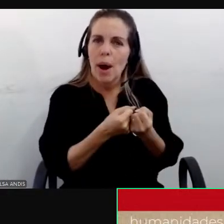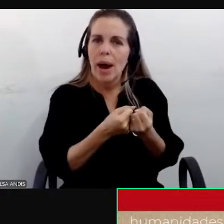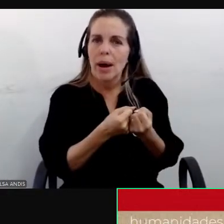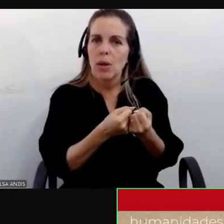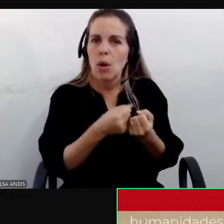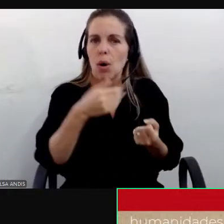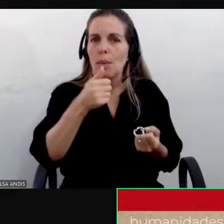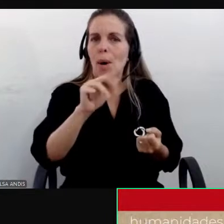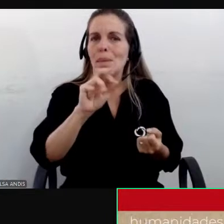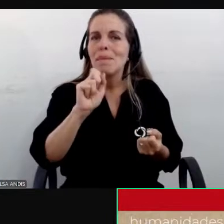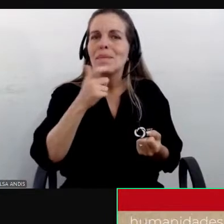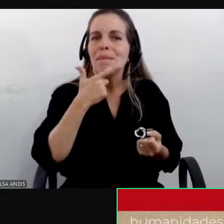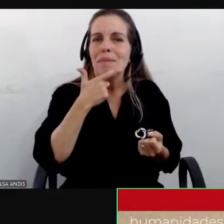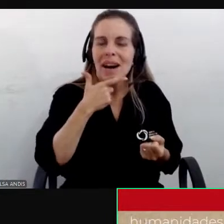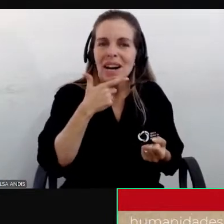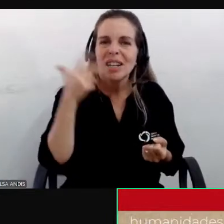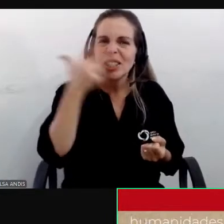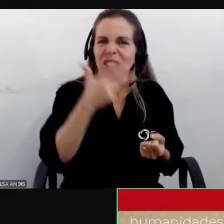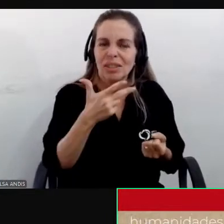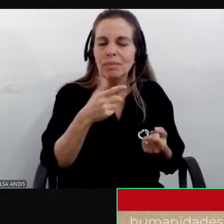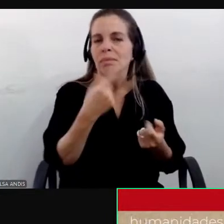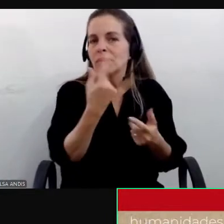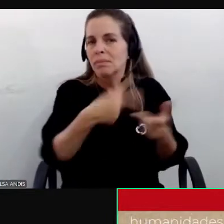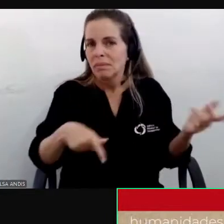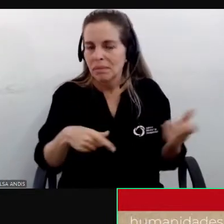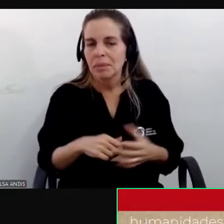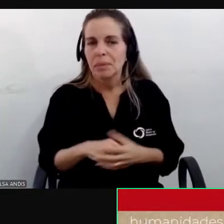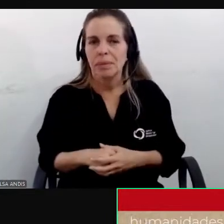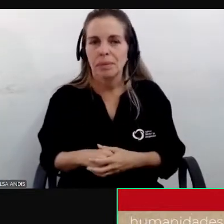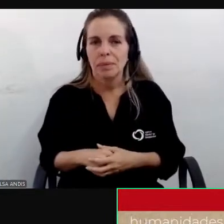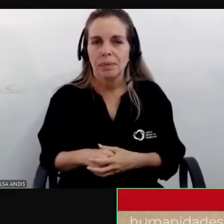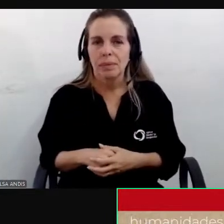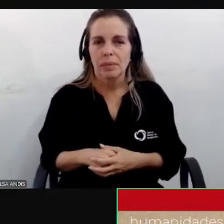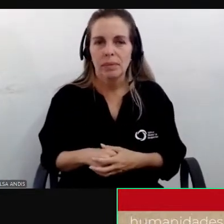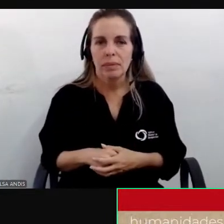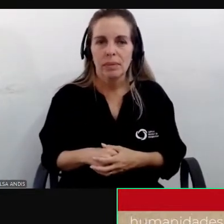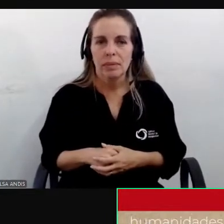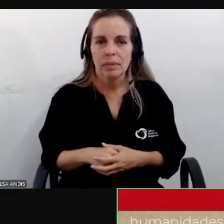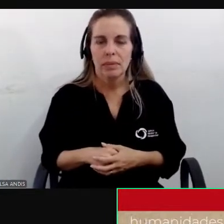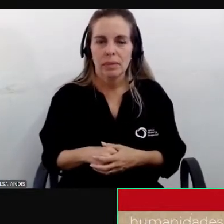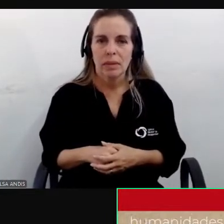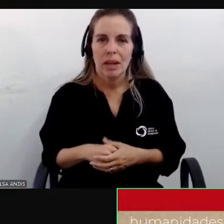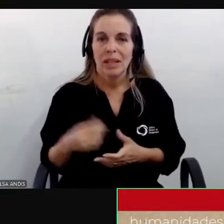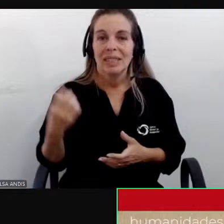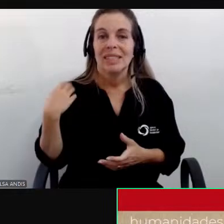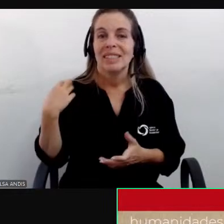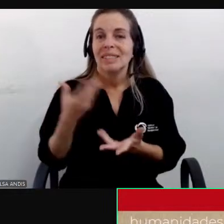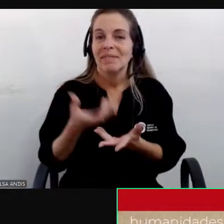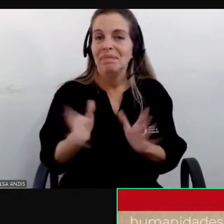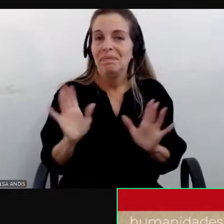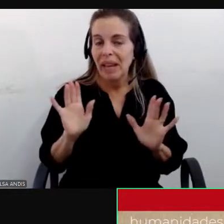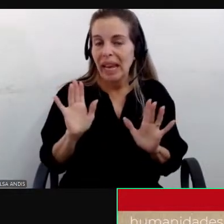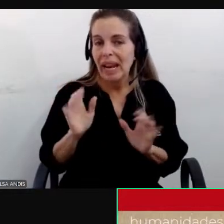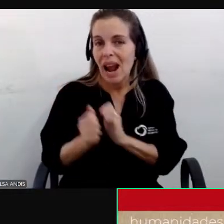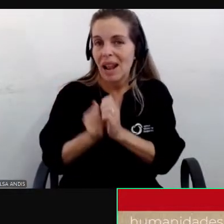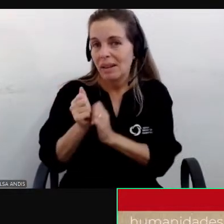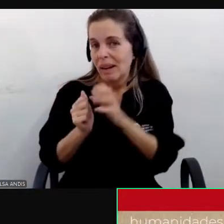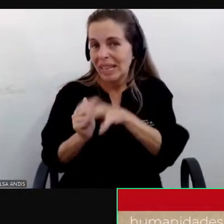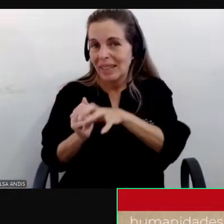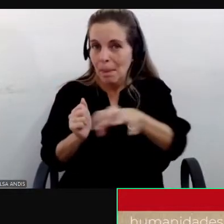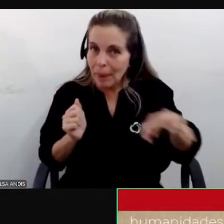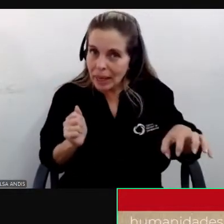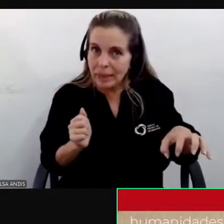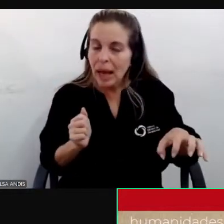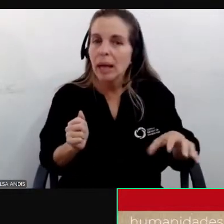we've had strategic partnerships, such as Philip Morris International. And generally